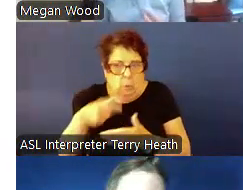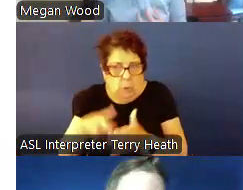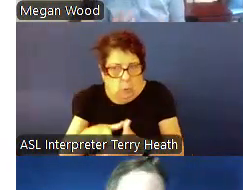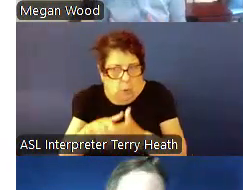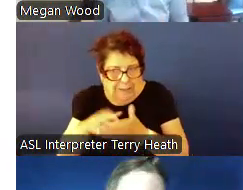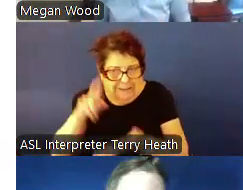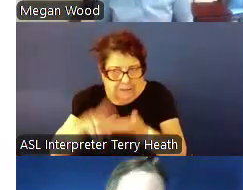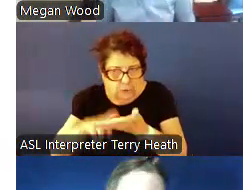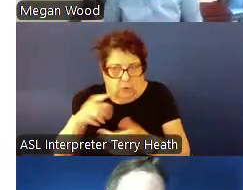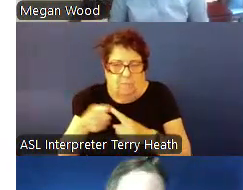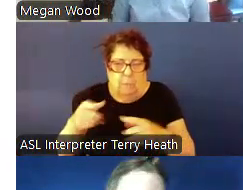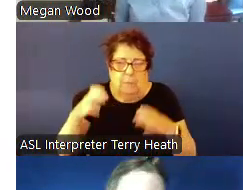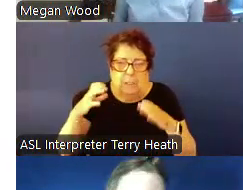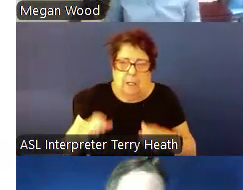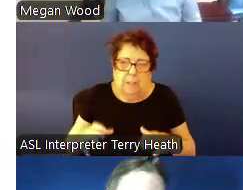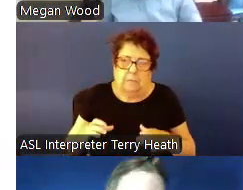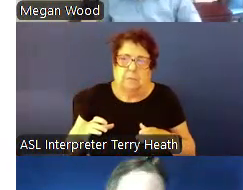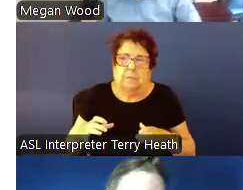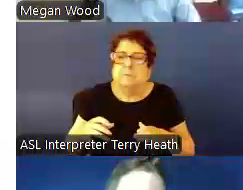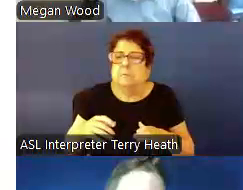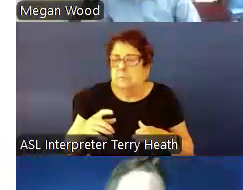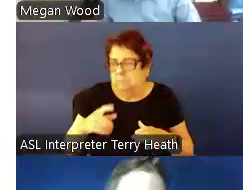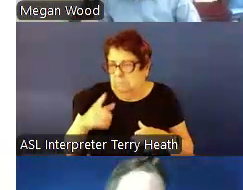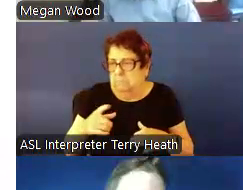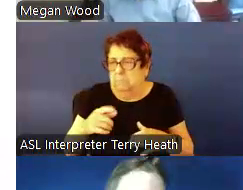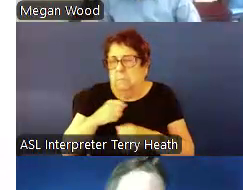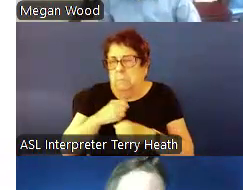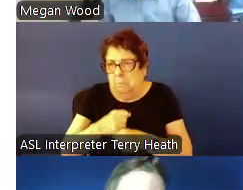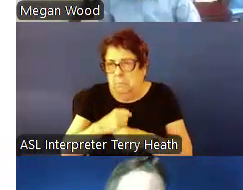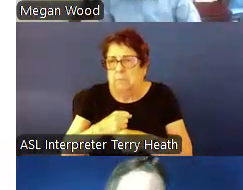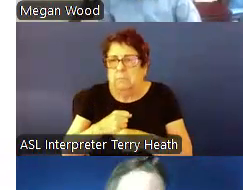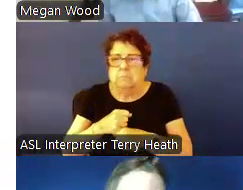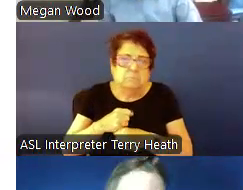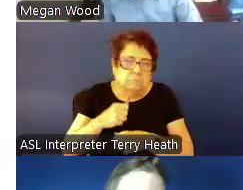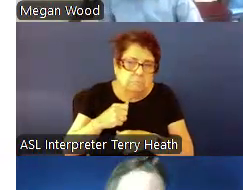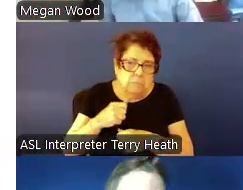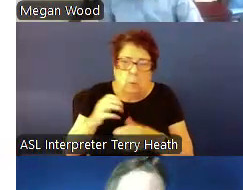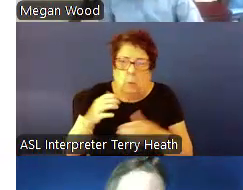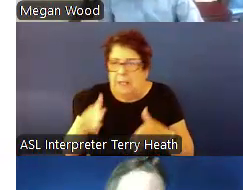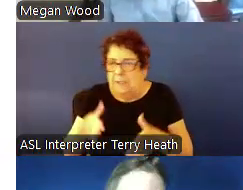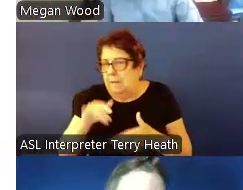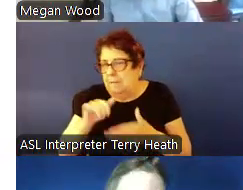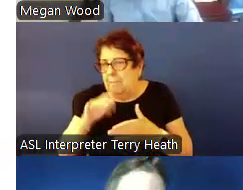and just have kind of firmed up ways to get people to each other as quickly as possible to eliminate barriers.